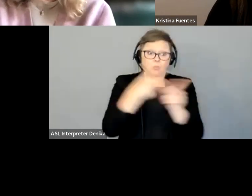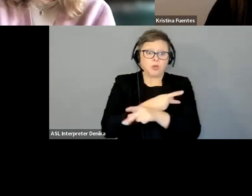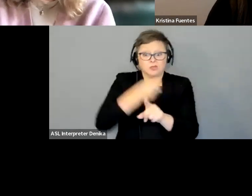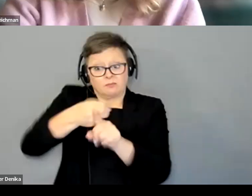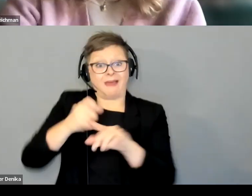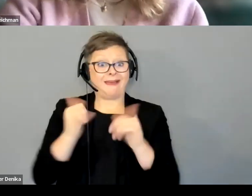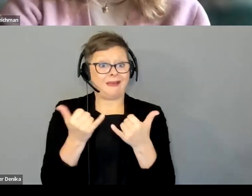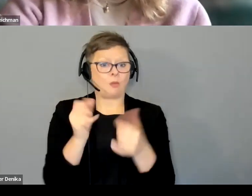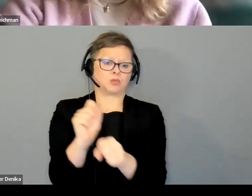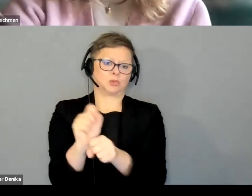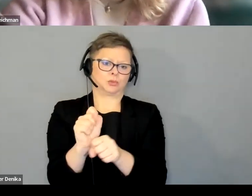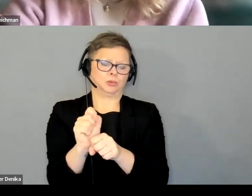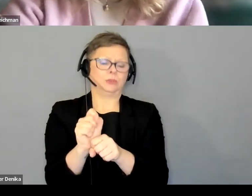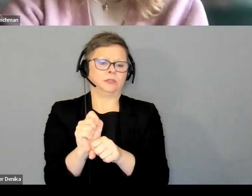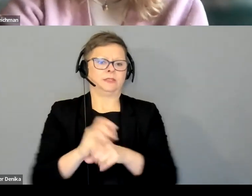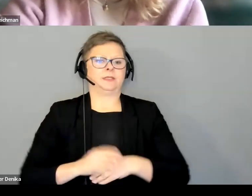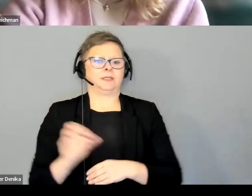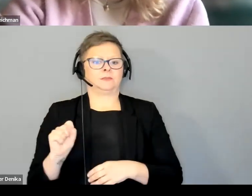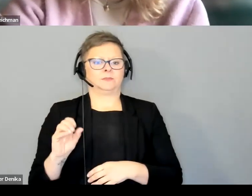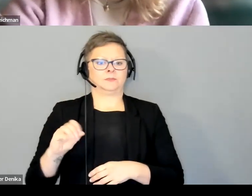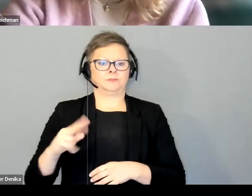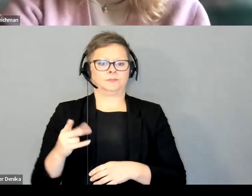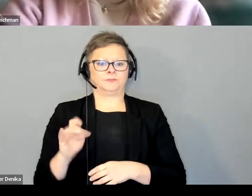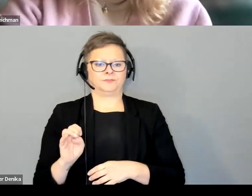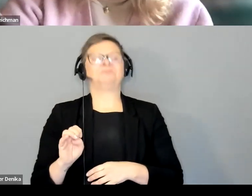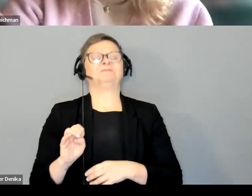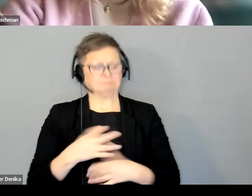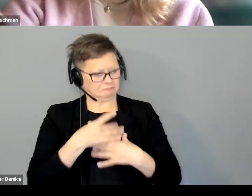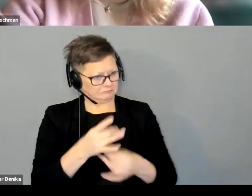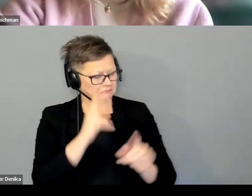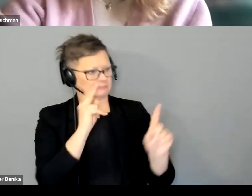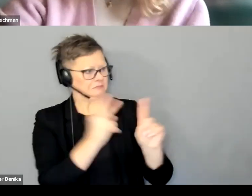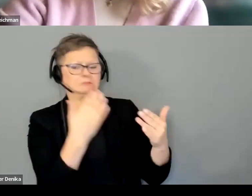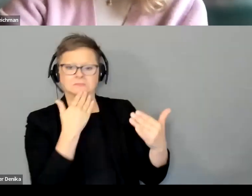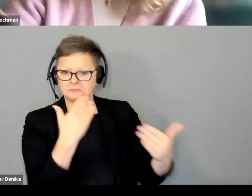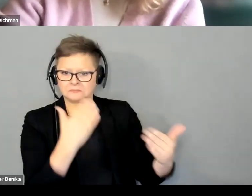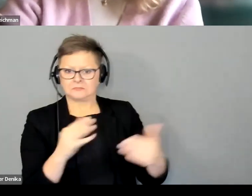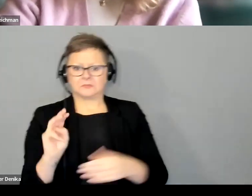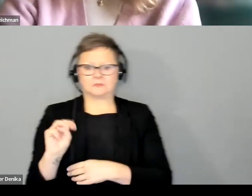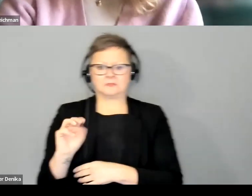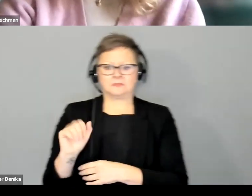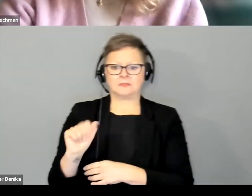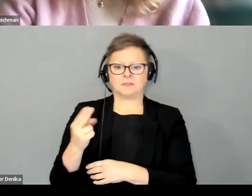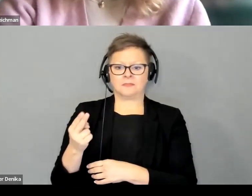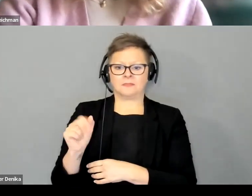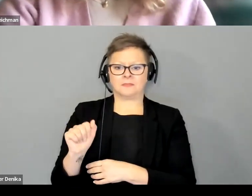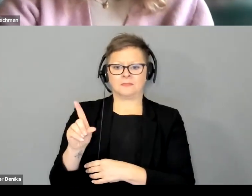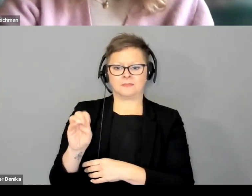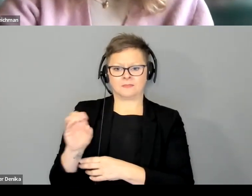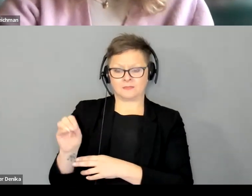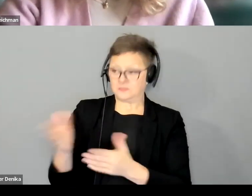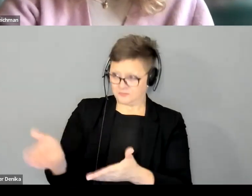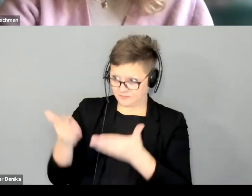Thank you. That's an interesting perspective. I'm going to invite Mahadio to comment or build off of Christina's